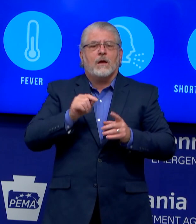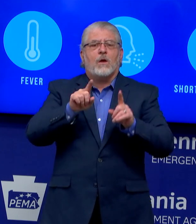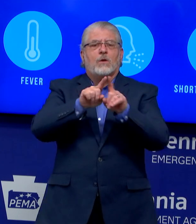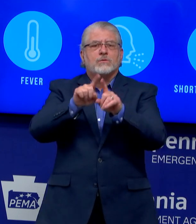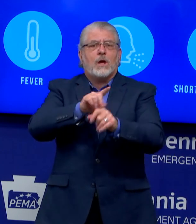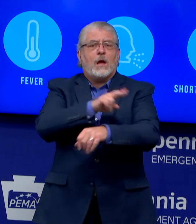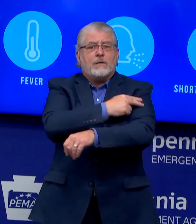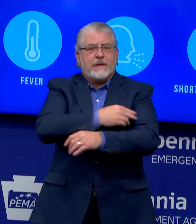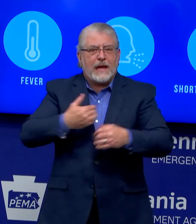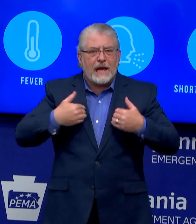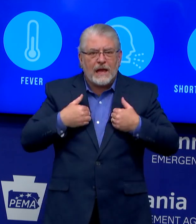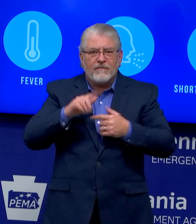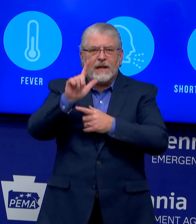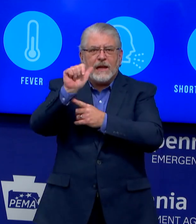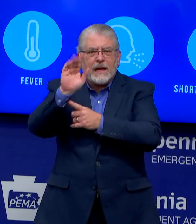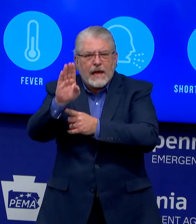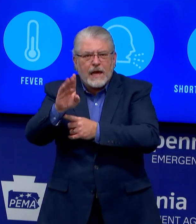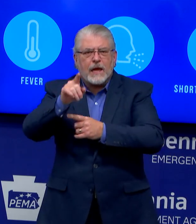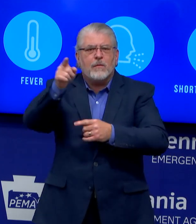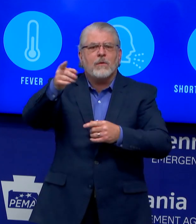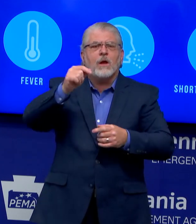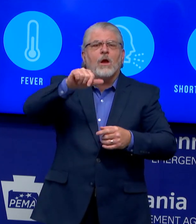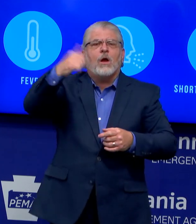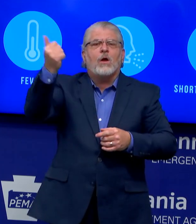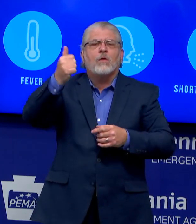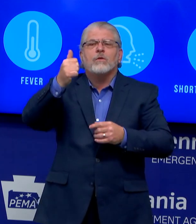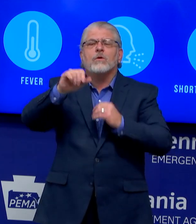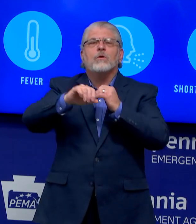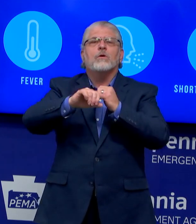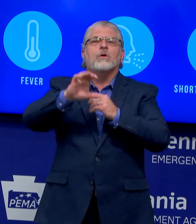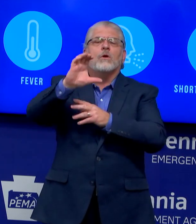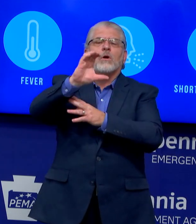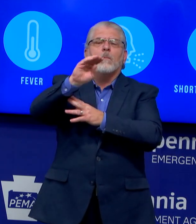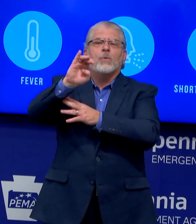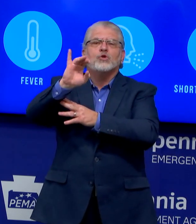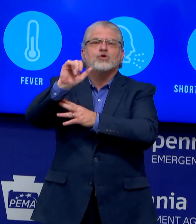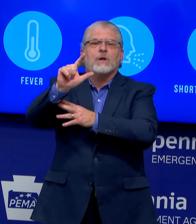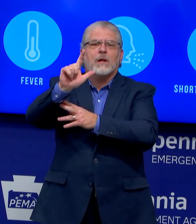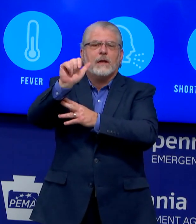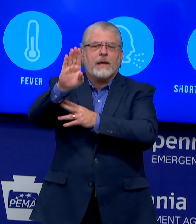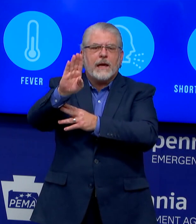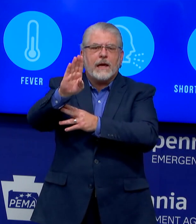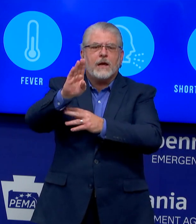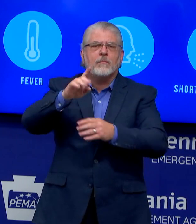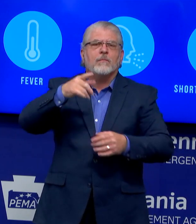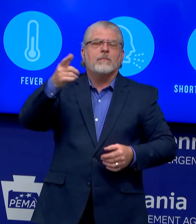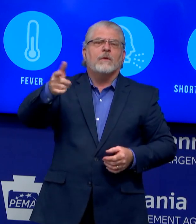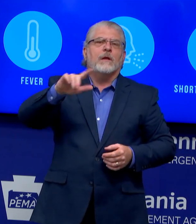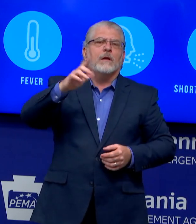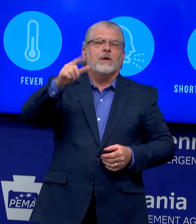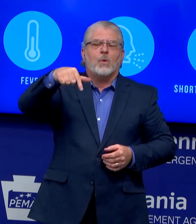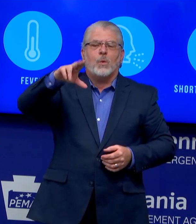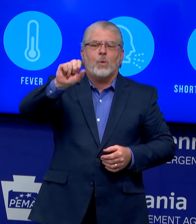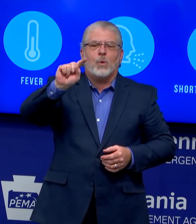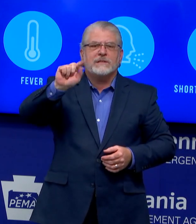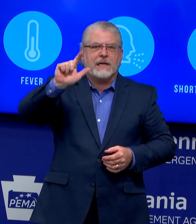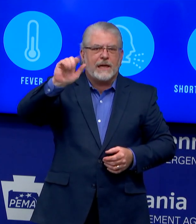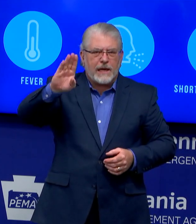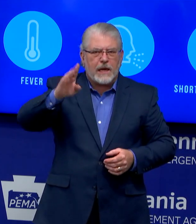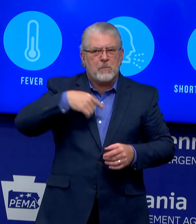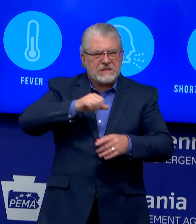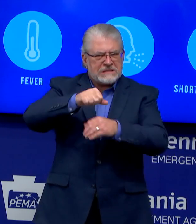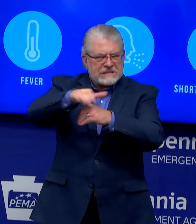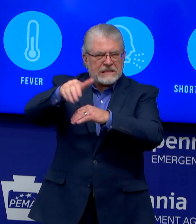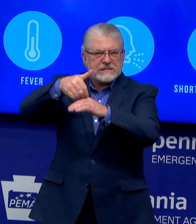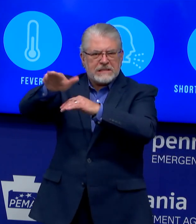their ability to send labs to commercial laboratories such as Quest and LabCorp. And then we have had